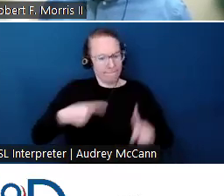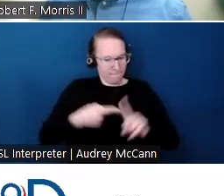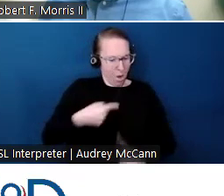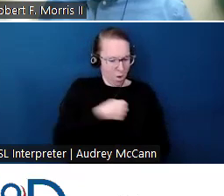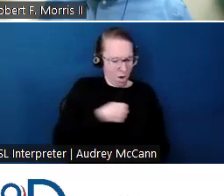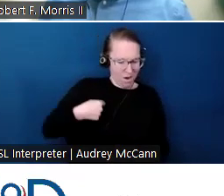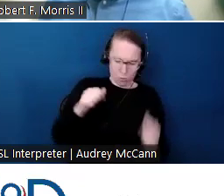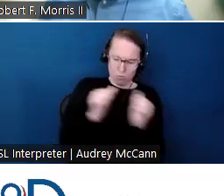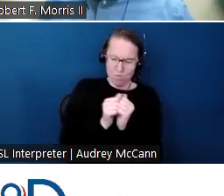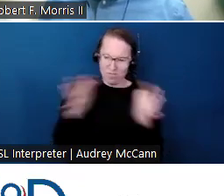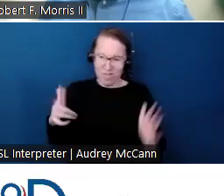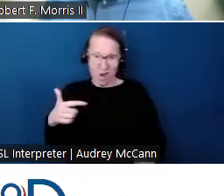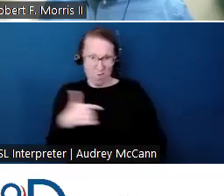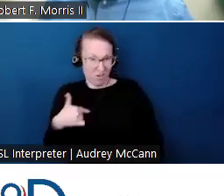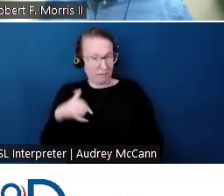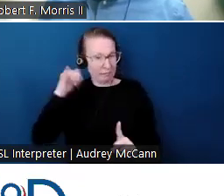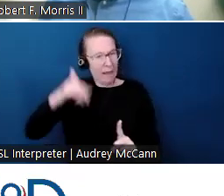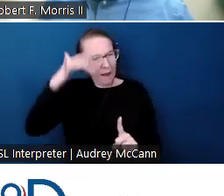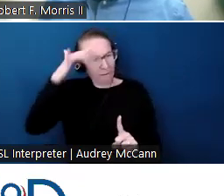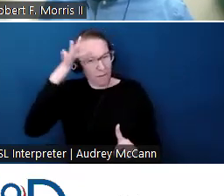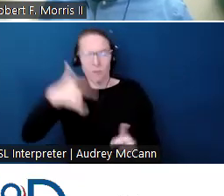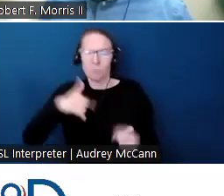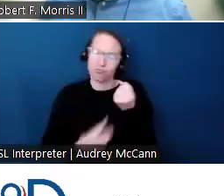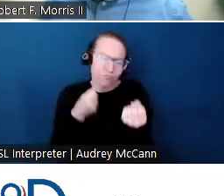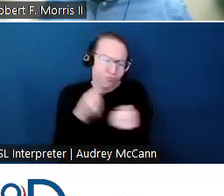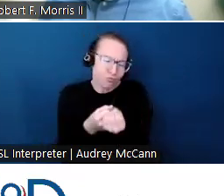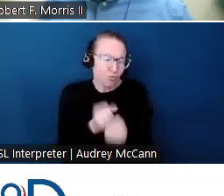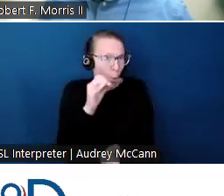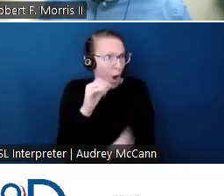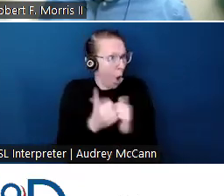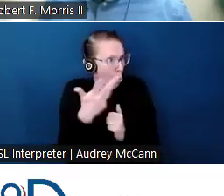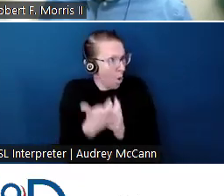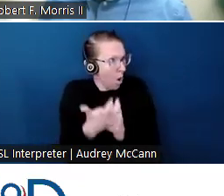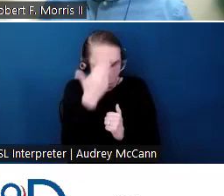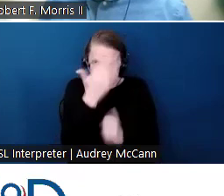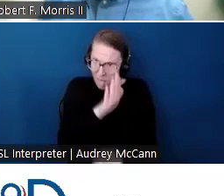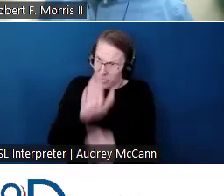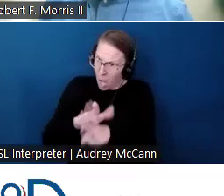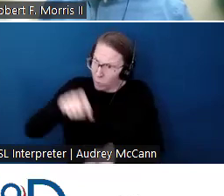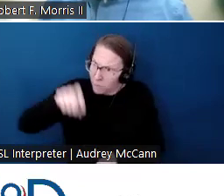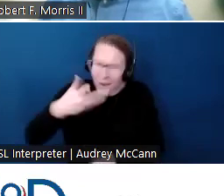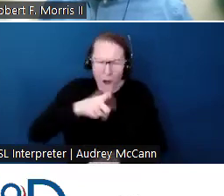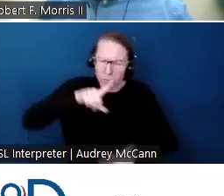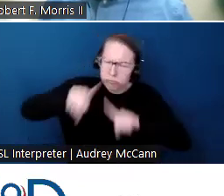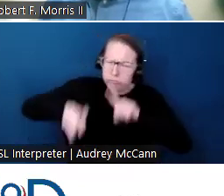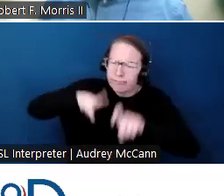for us to find out what their wants and needs are is to ask questions, and ask how